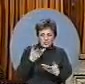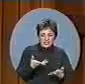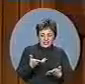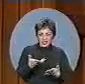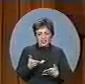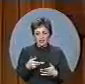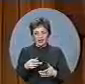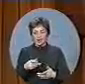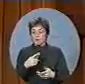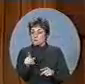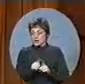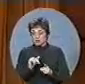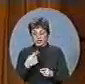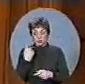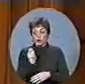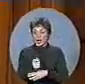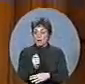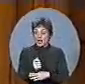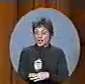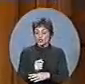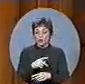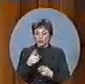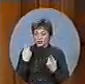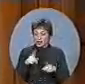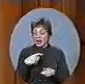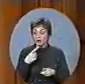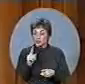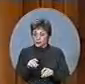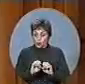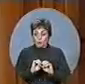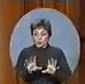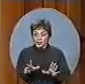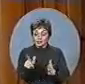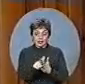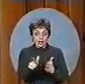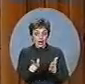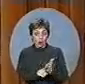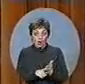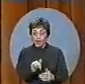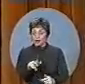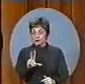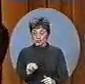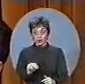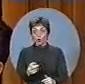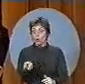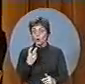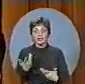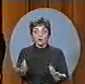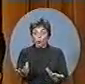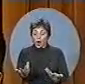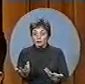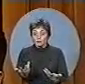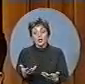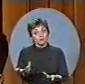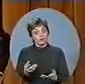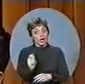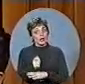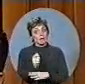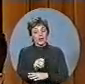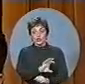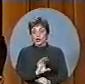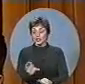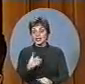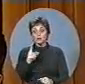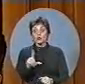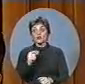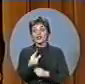or risk jeopardizing 21st century Canadian fisheries. Can the Minister of Fisheries and Oceans assure this House that he remains committed to